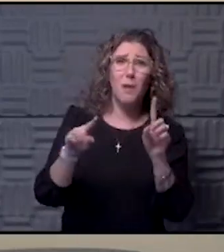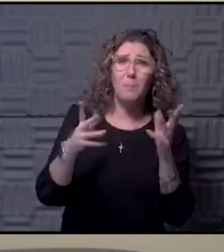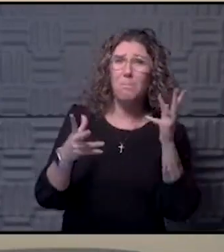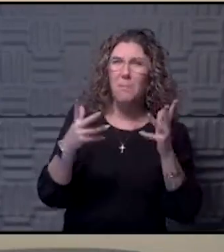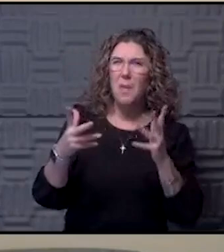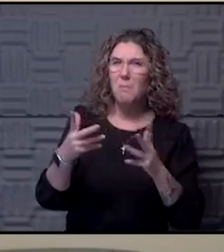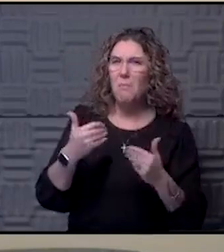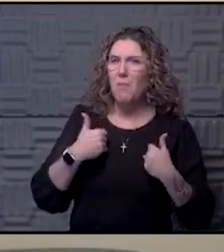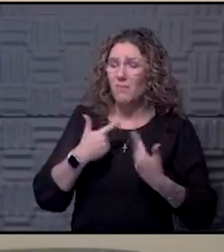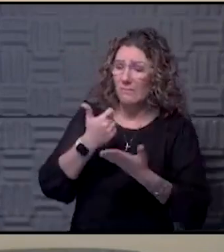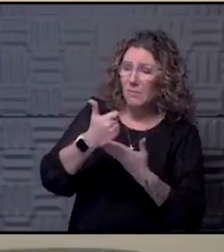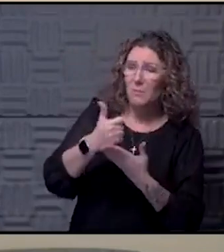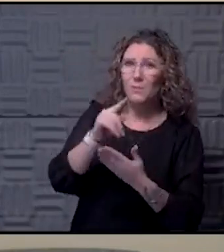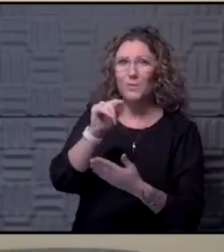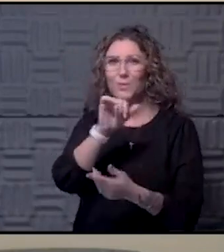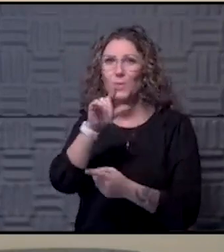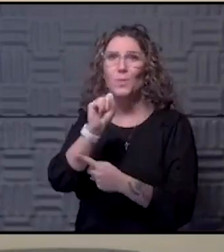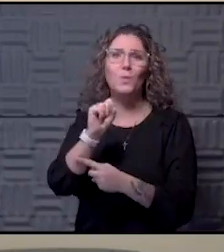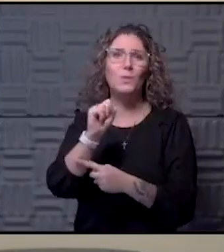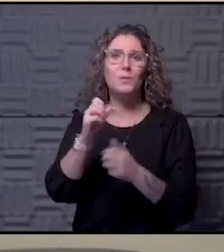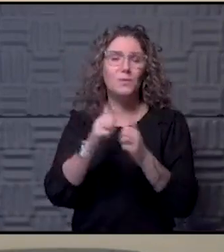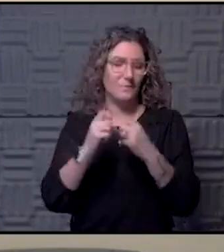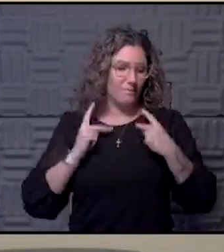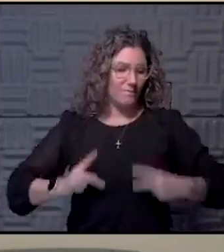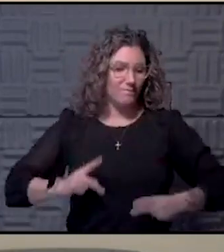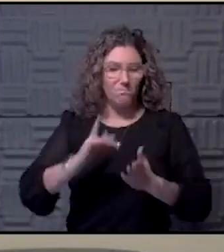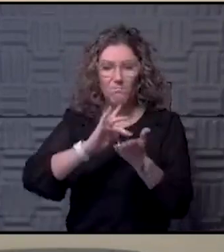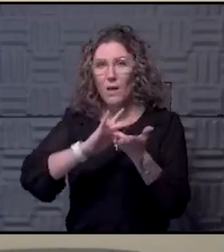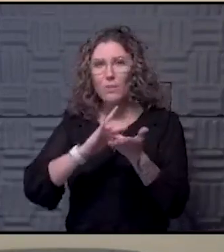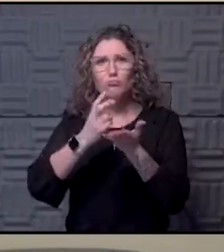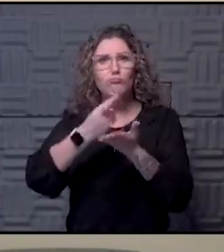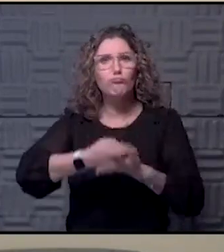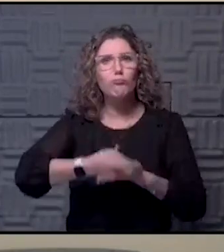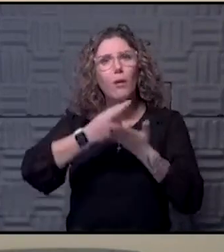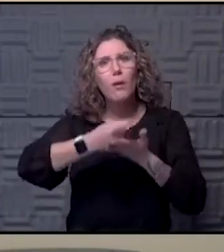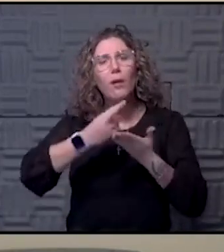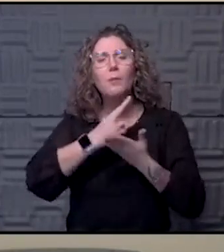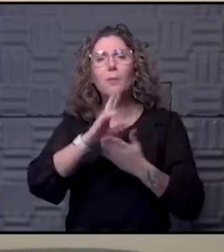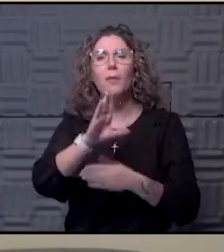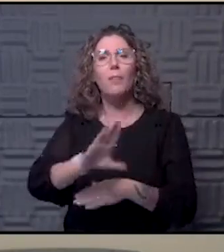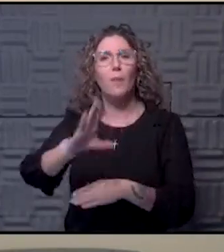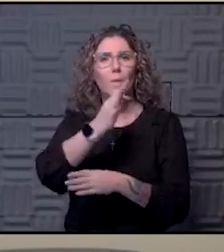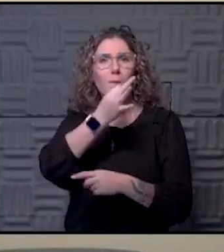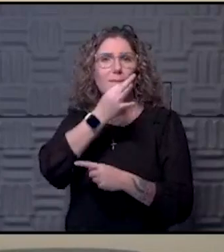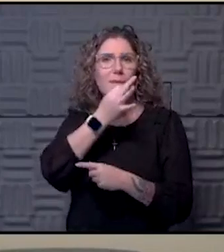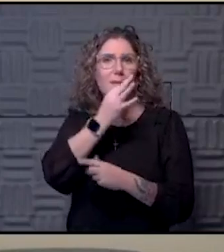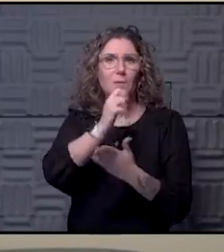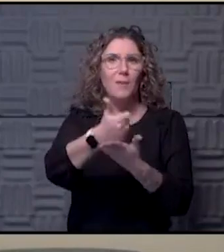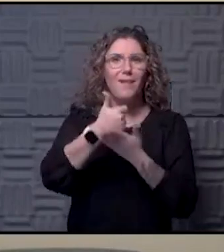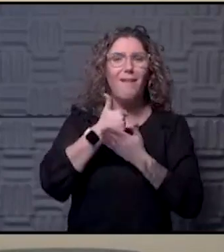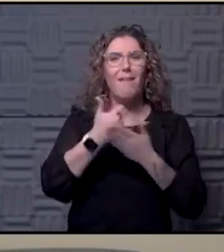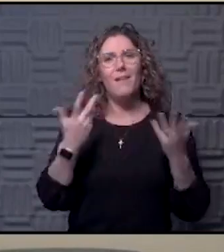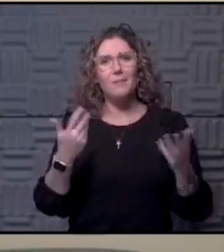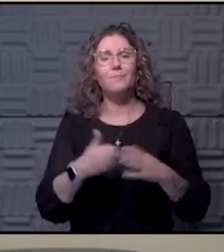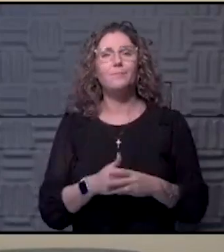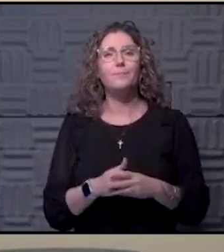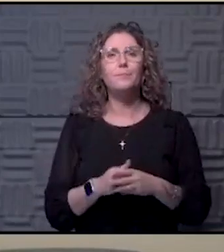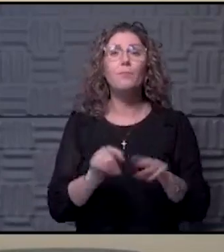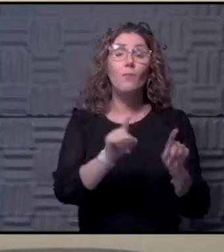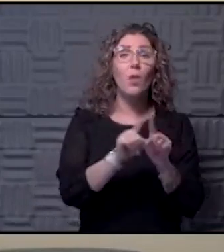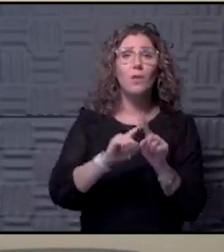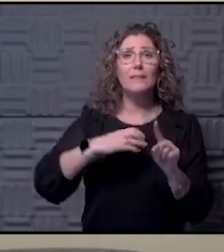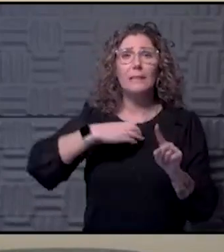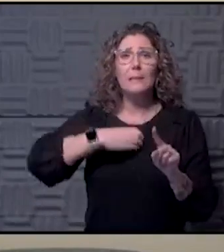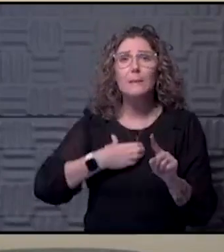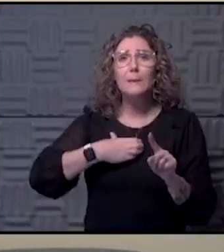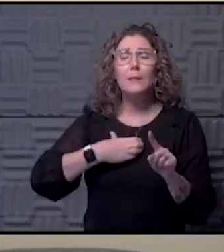tap into our physical medicine and rehab experts to try to help us with some of those sorts of things. We're seeing cough,